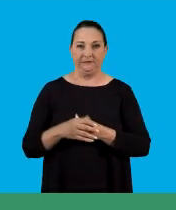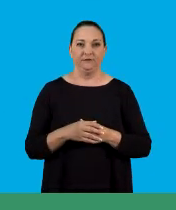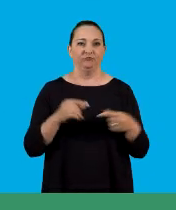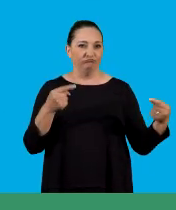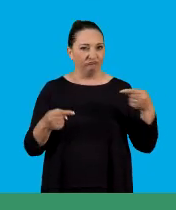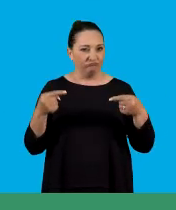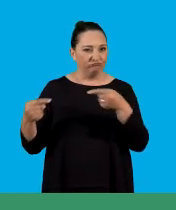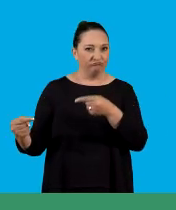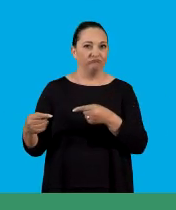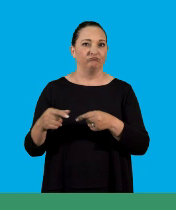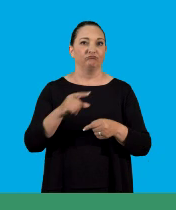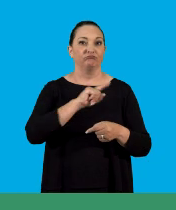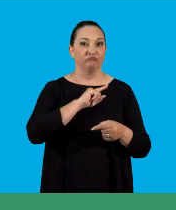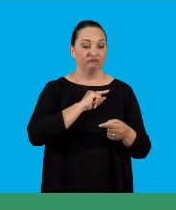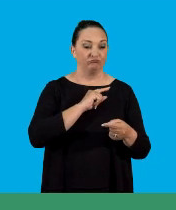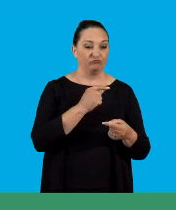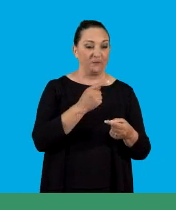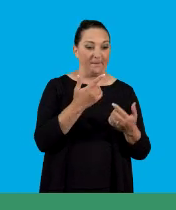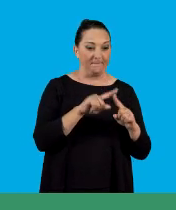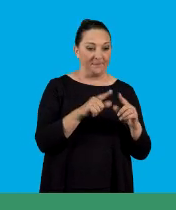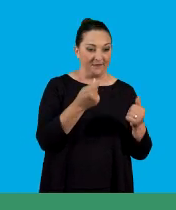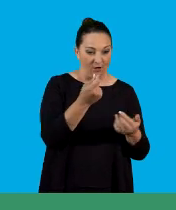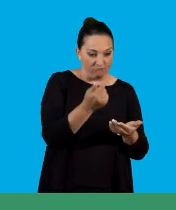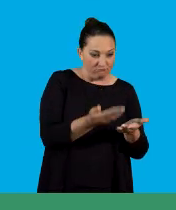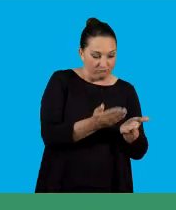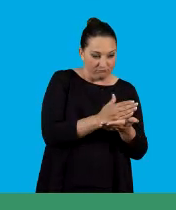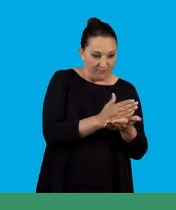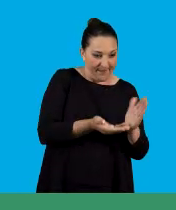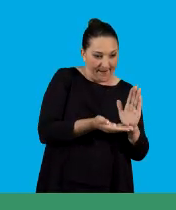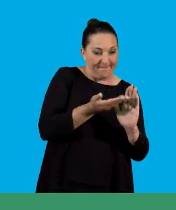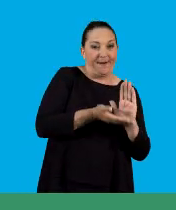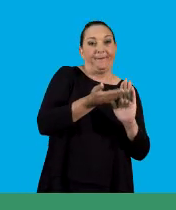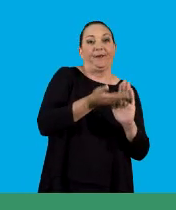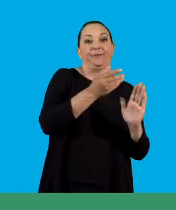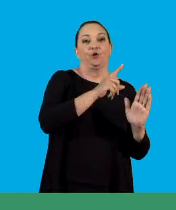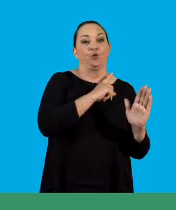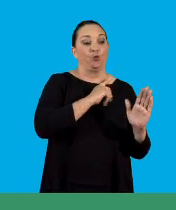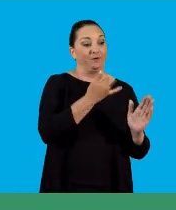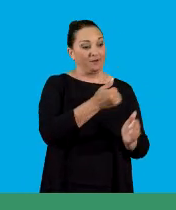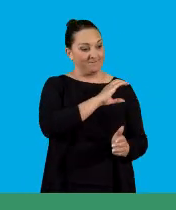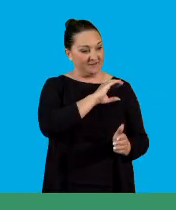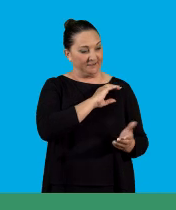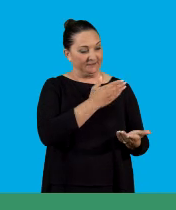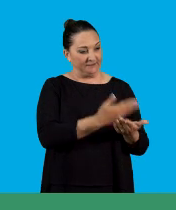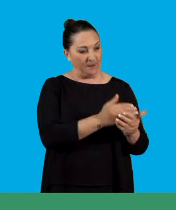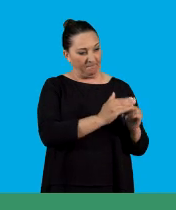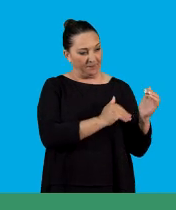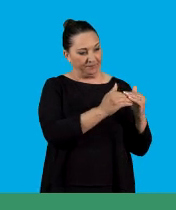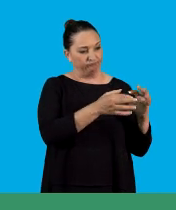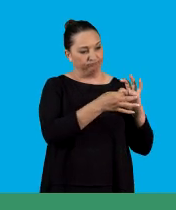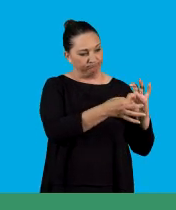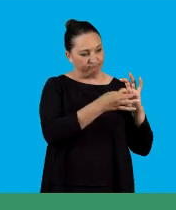and 3. So that's what we mean by increasing market share. And then they should also win customers by satisfying their needs and building a